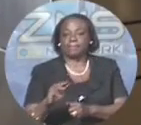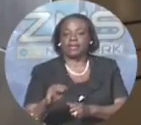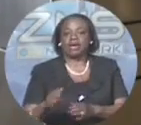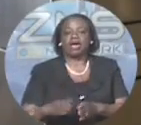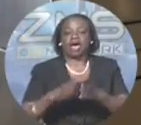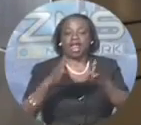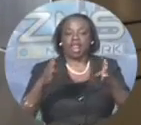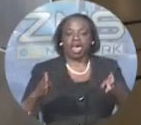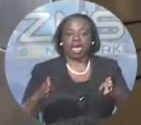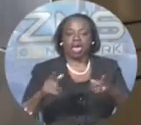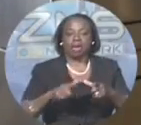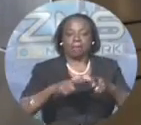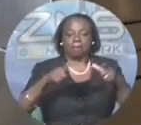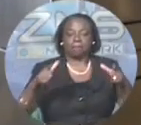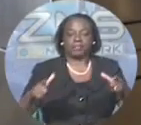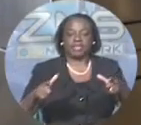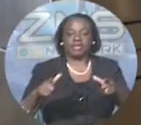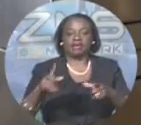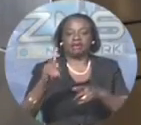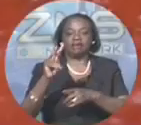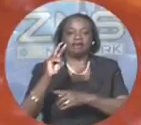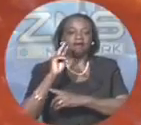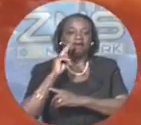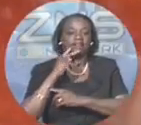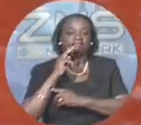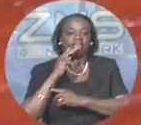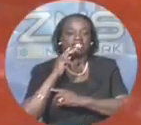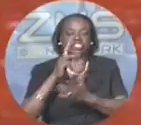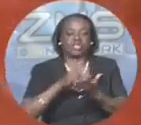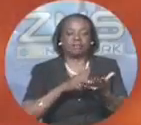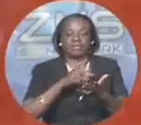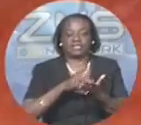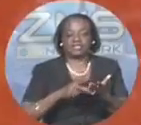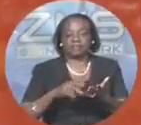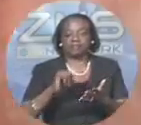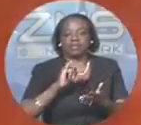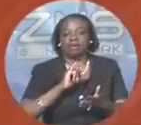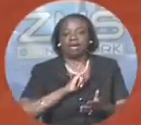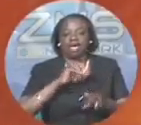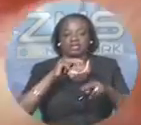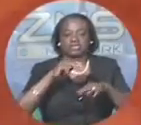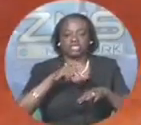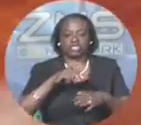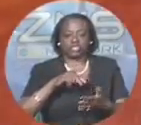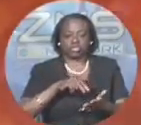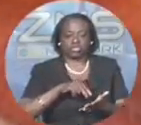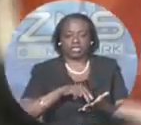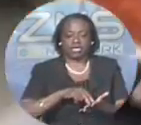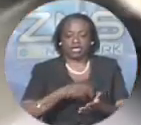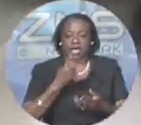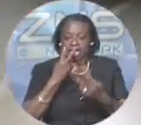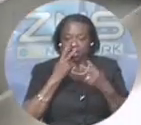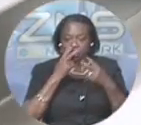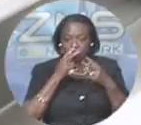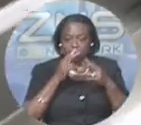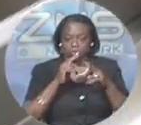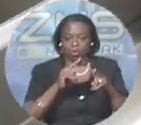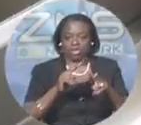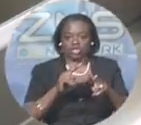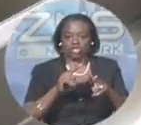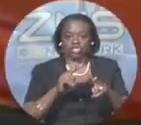anchovies added on the pizza. So, you know, it ranges. I stood there and watched Tennille's mother, Dolly Mills, make my